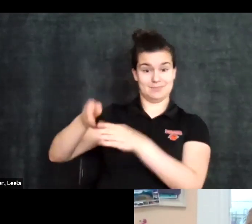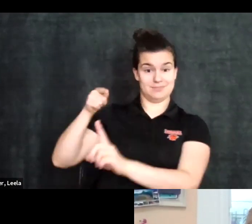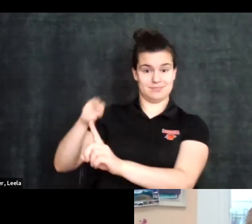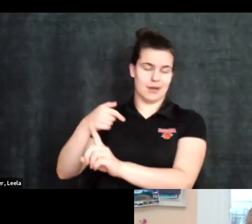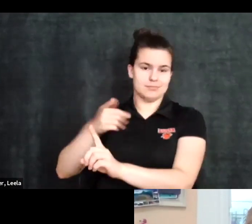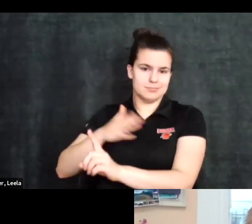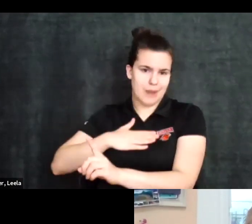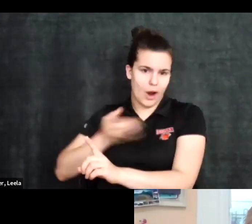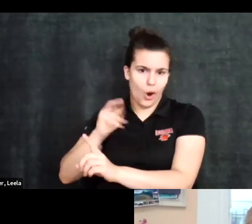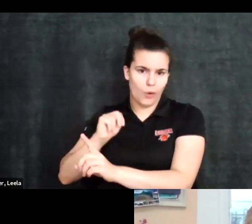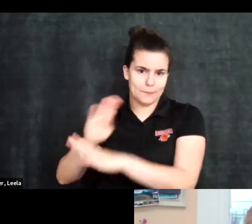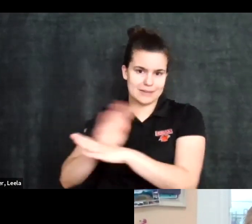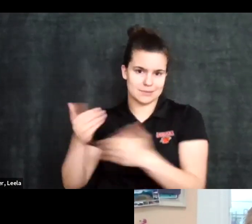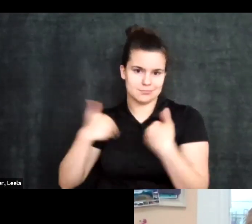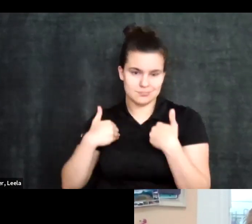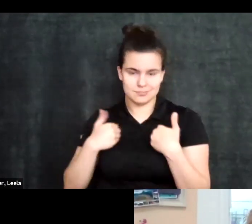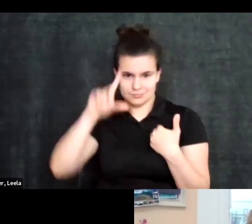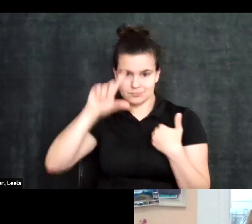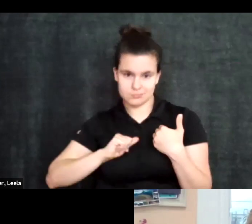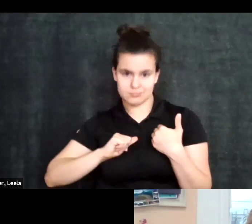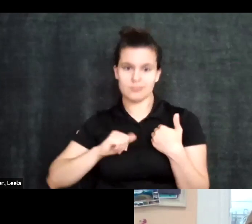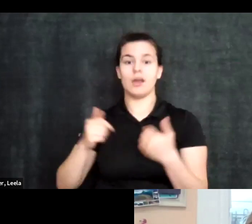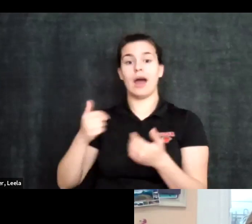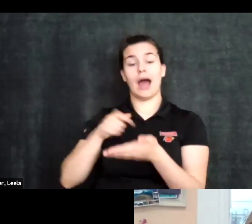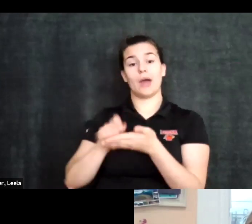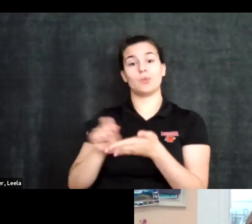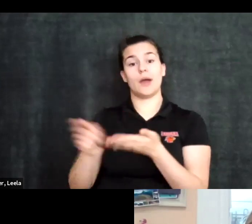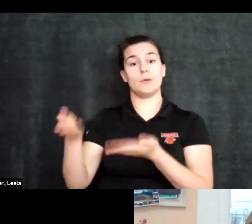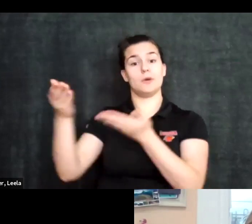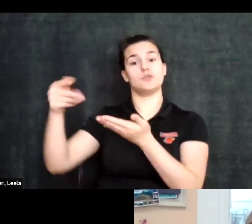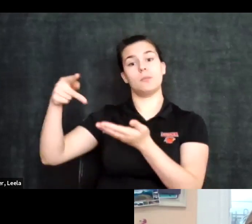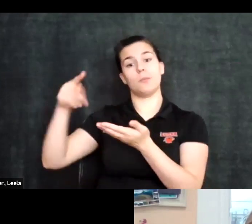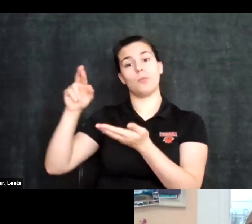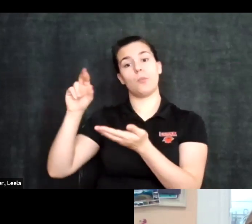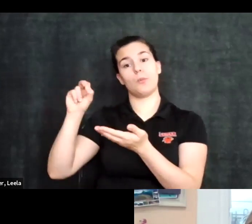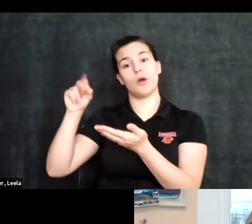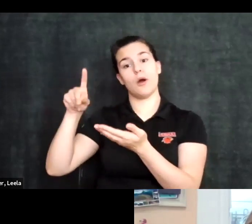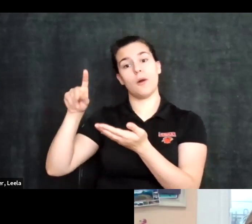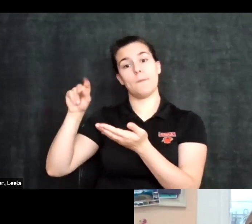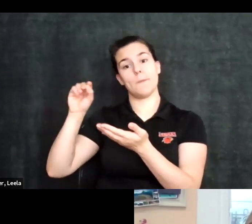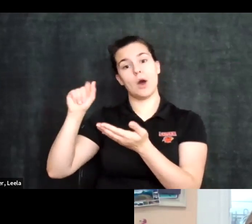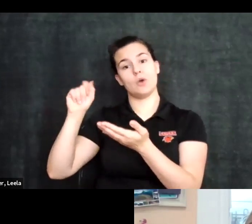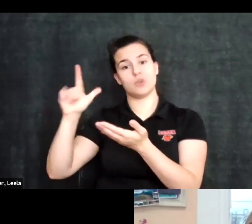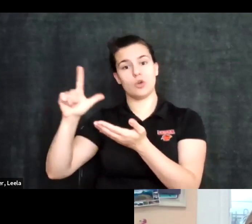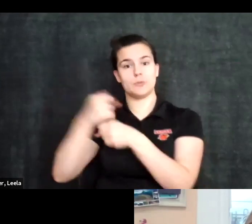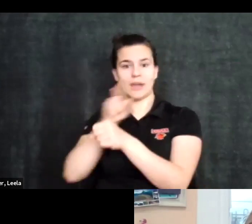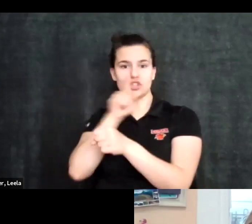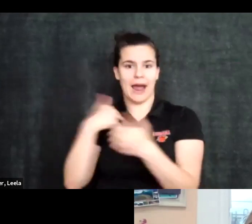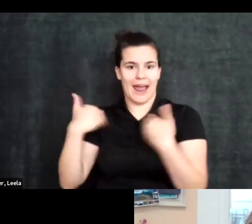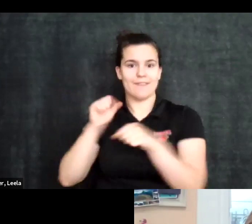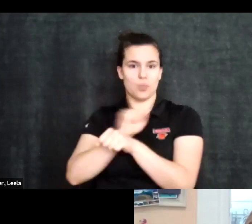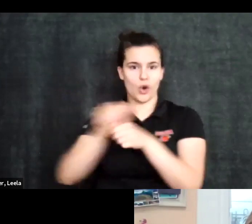owner, I write proposals so that I can make sure that I have work in the future, and then I have to manage my